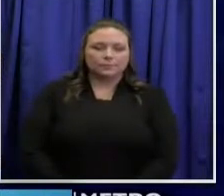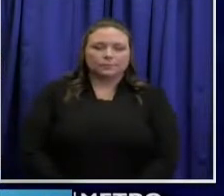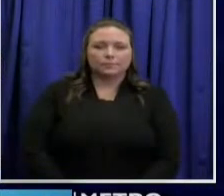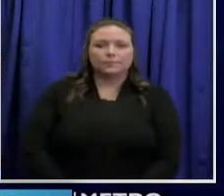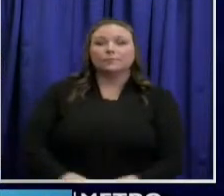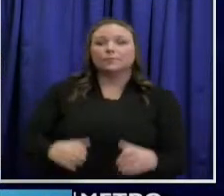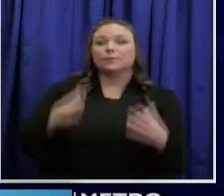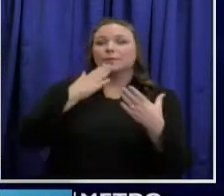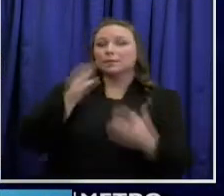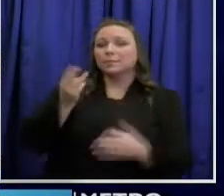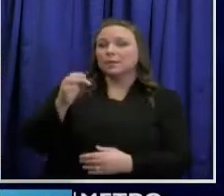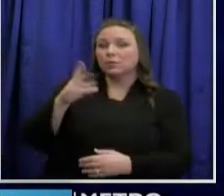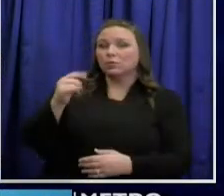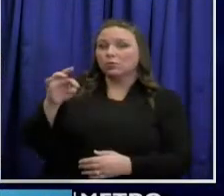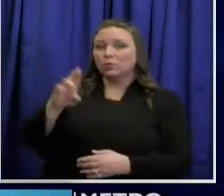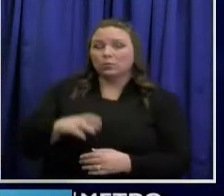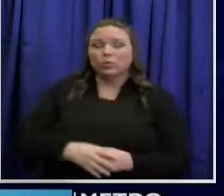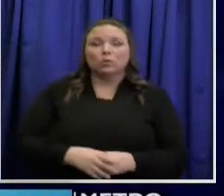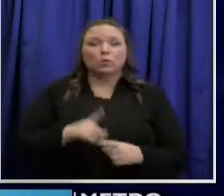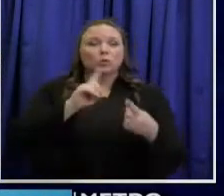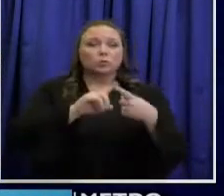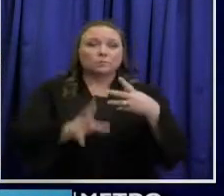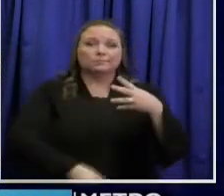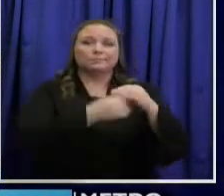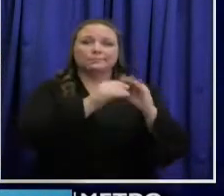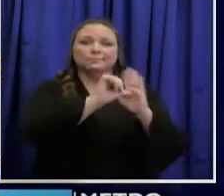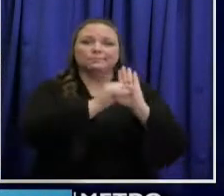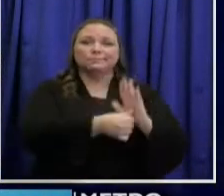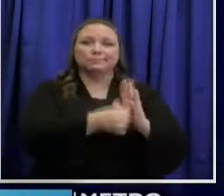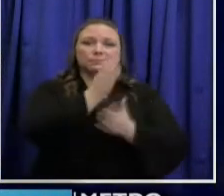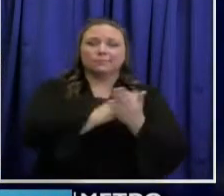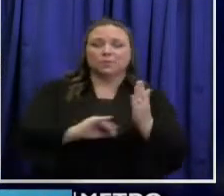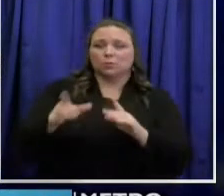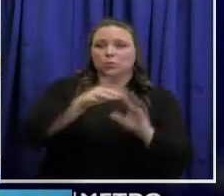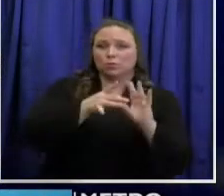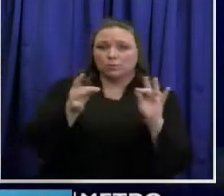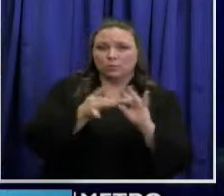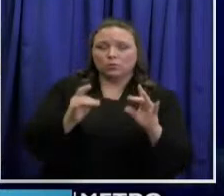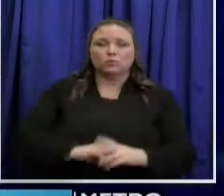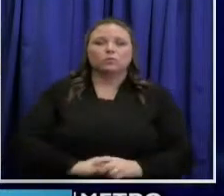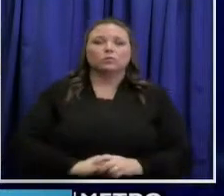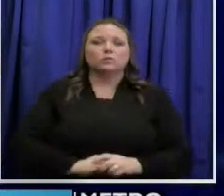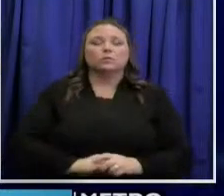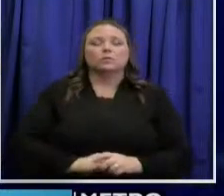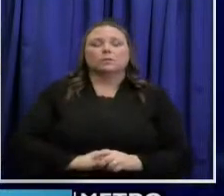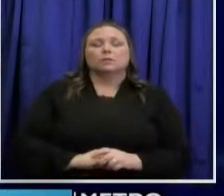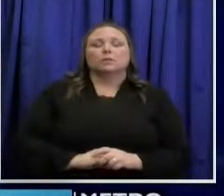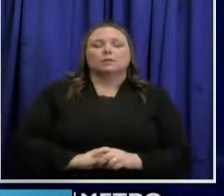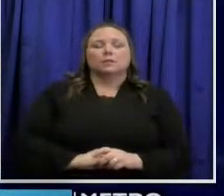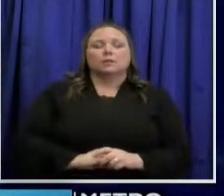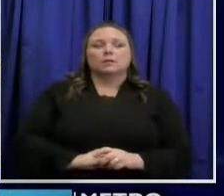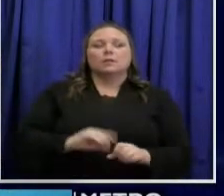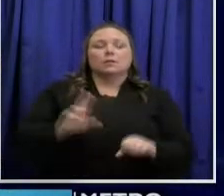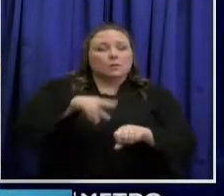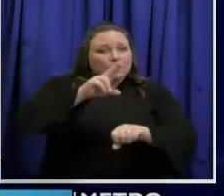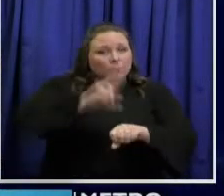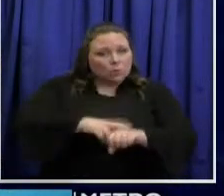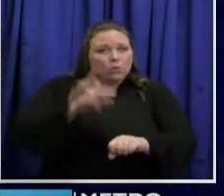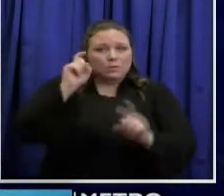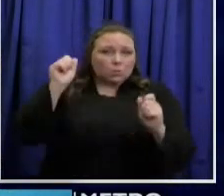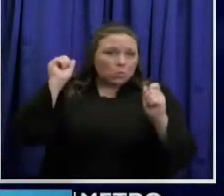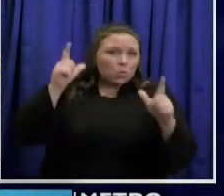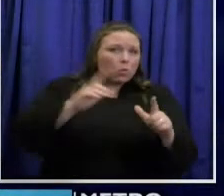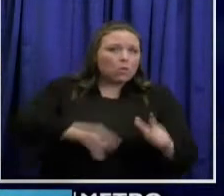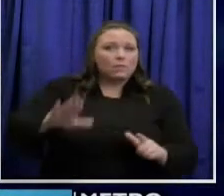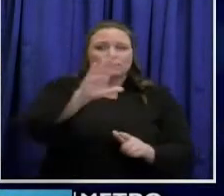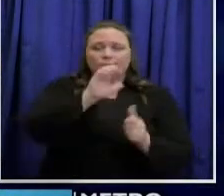Thank you, Mayor Cooper, and to amplify some of your remarks. Certainly, we need everybody's